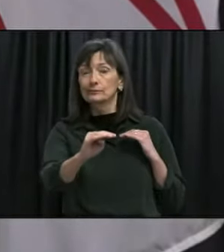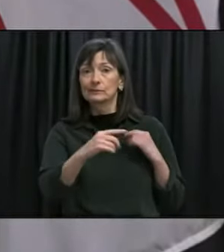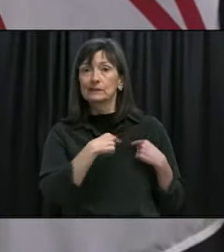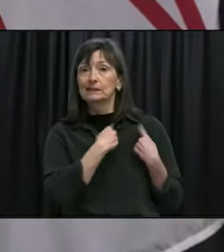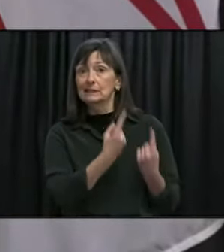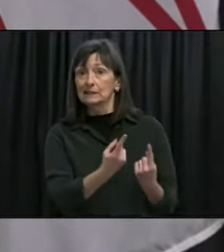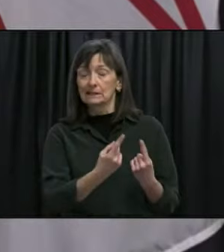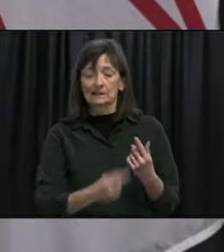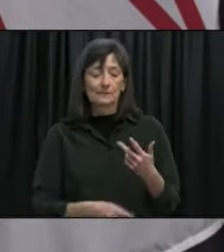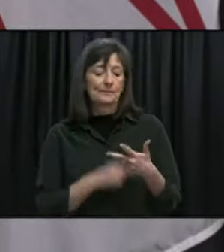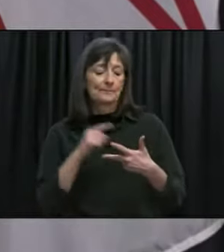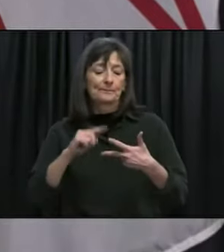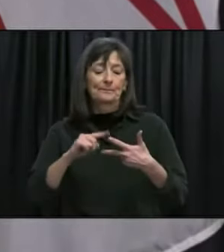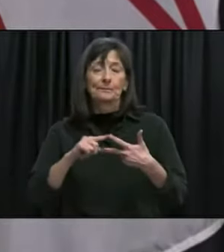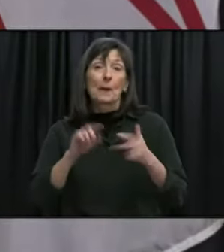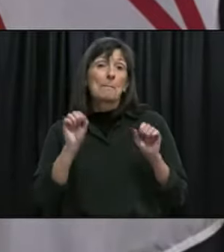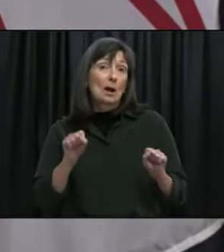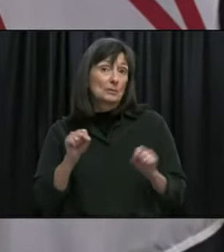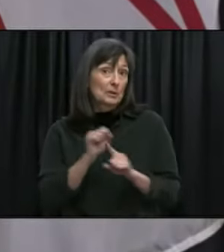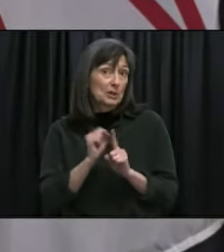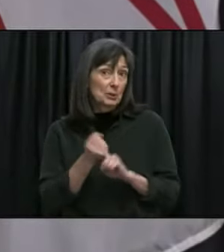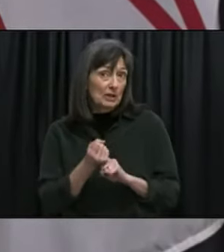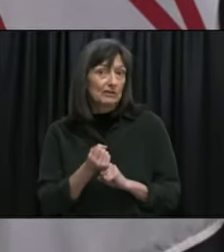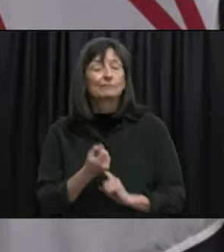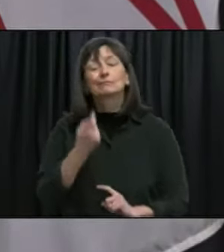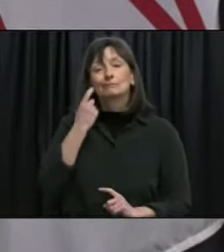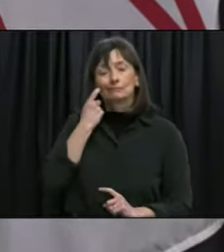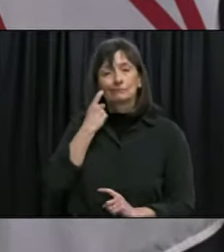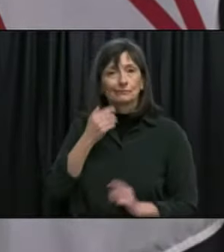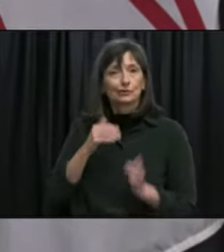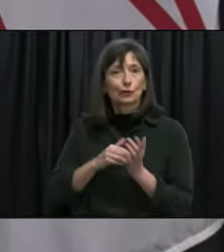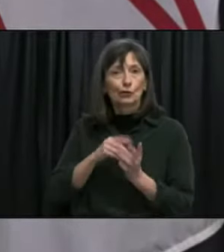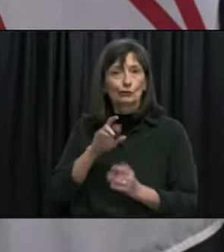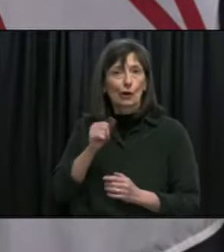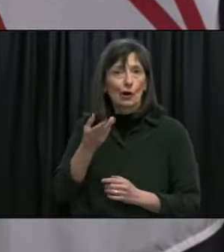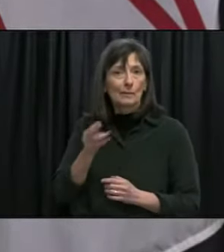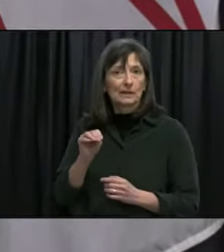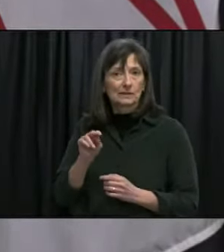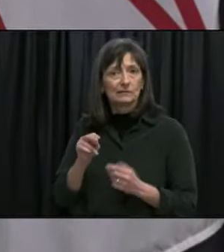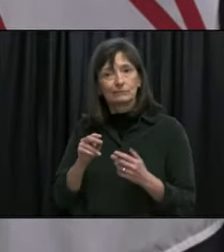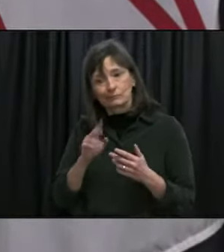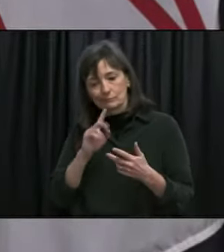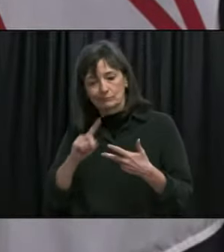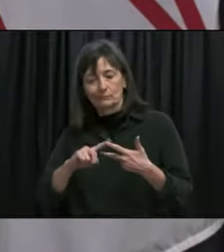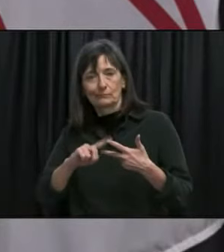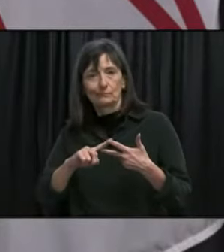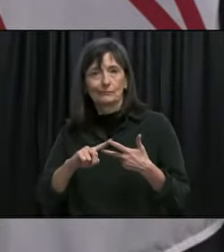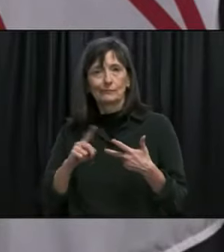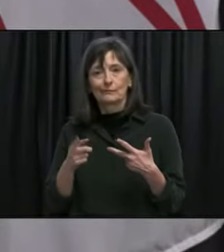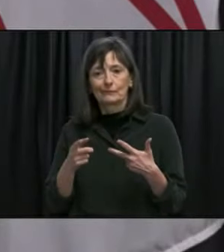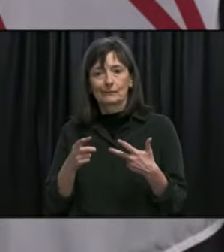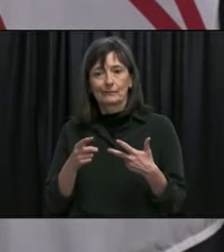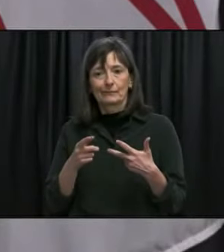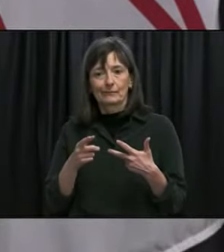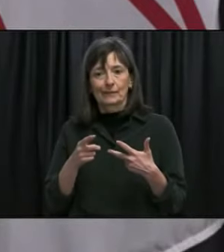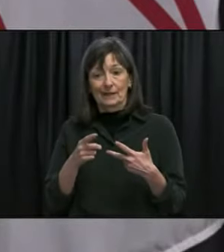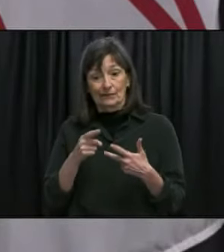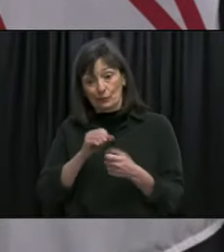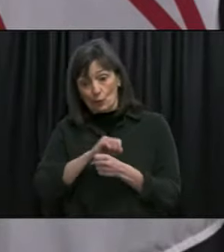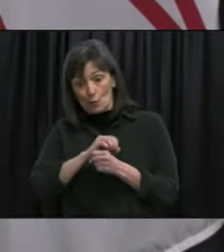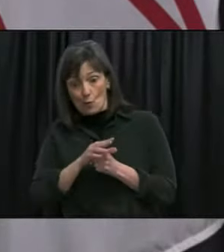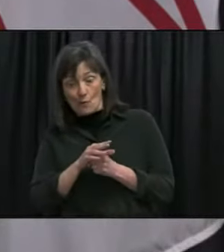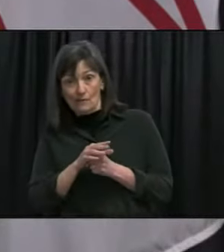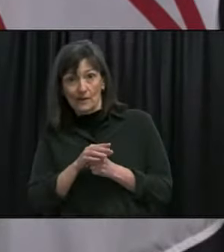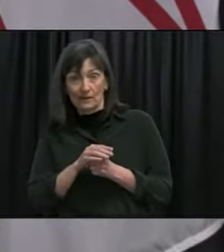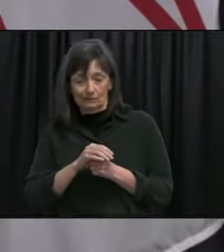place the second scenario was the one that Dr. Raman just described which the natural order of this disease